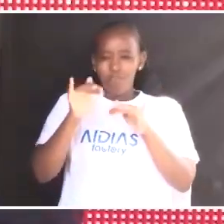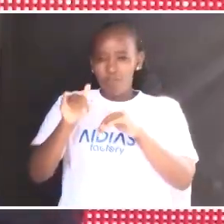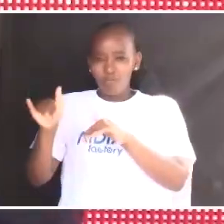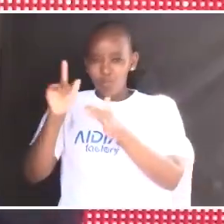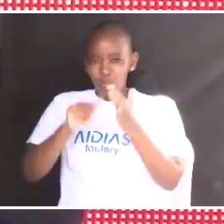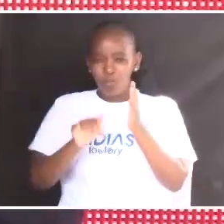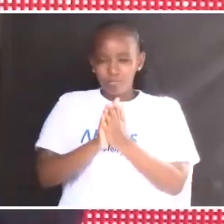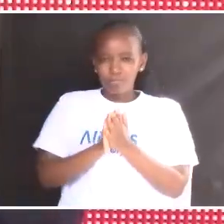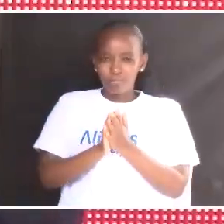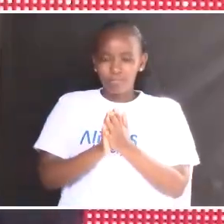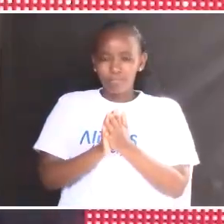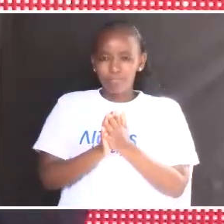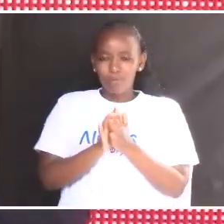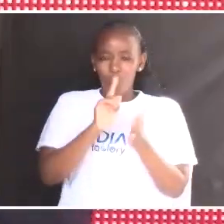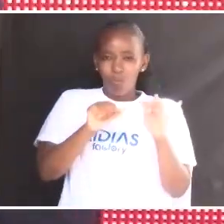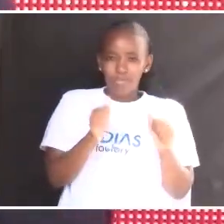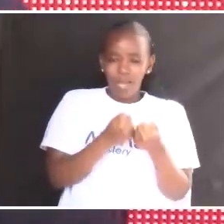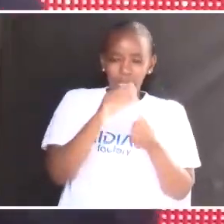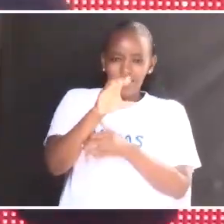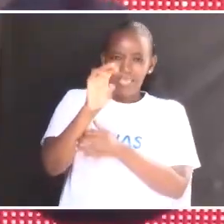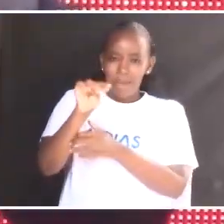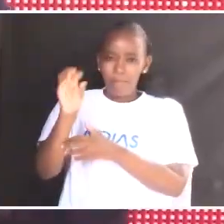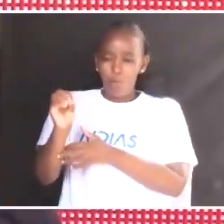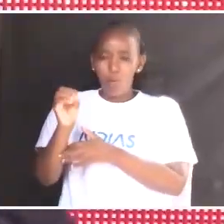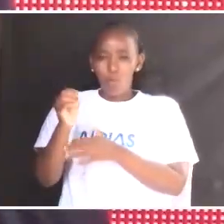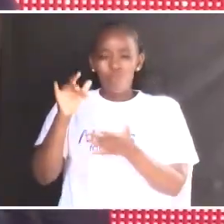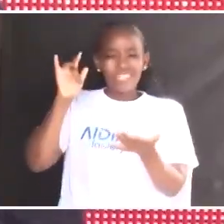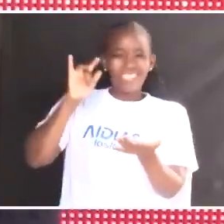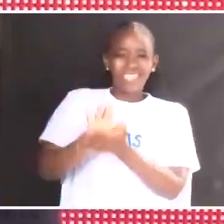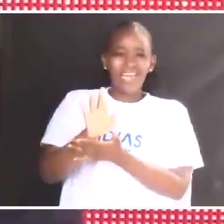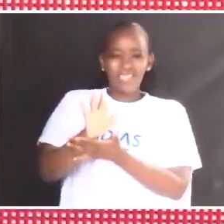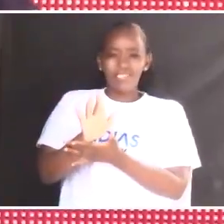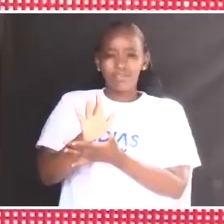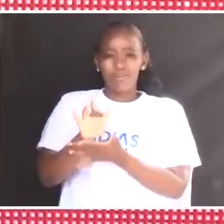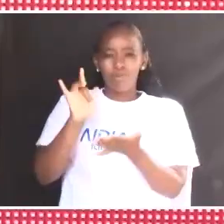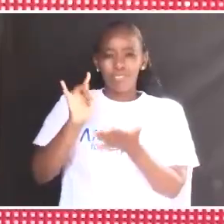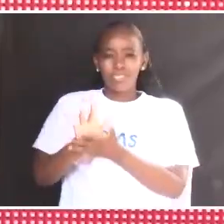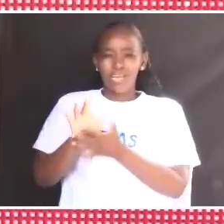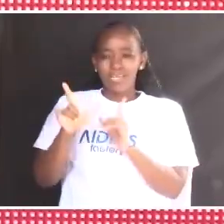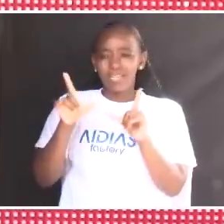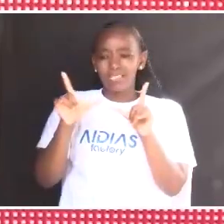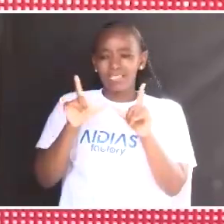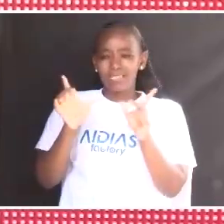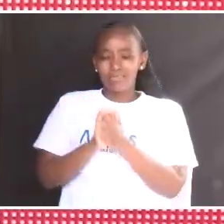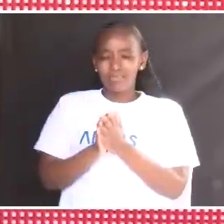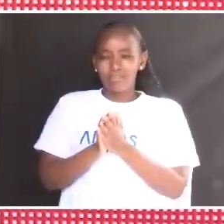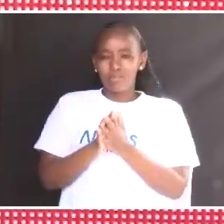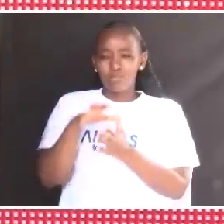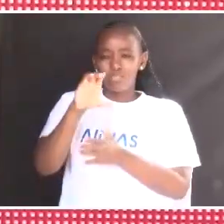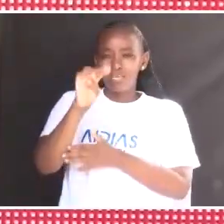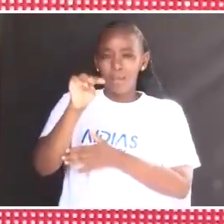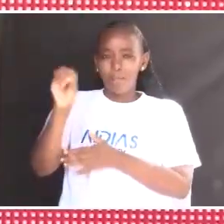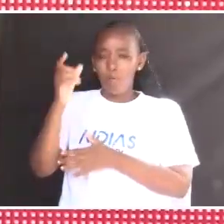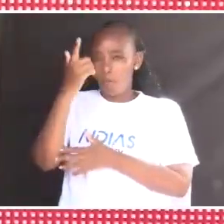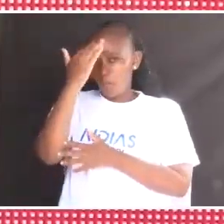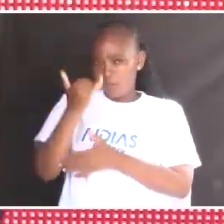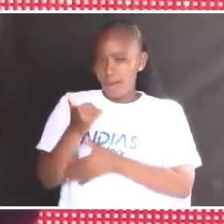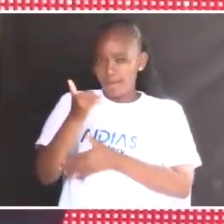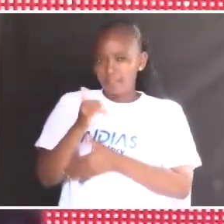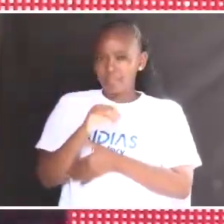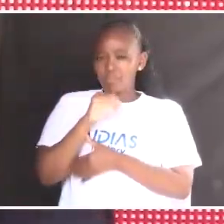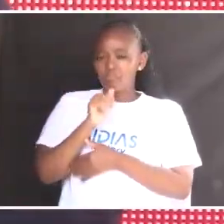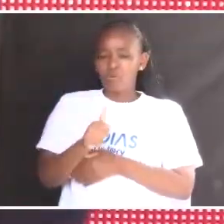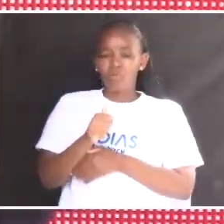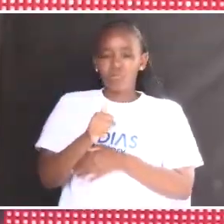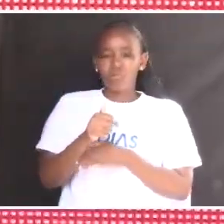politics or what is happening in CMOs, the Kenya Copyright Board denied licenses to CMOs because they are not